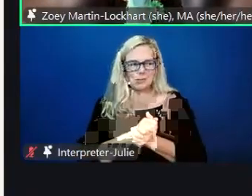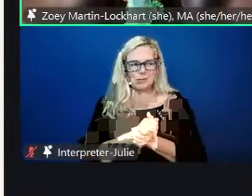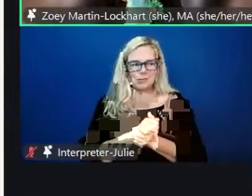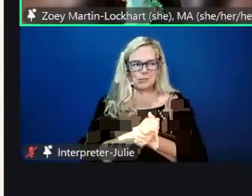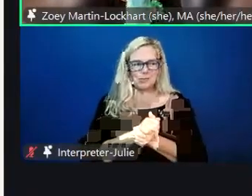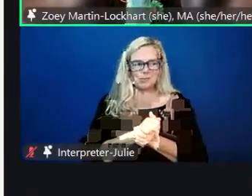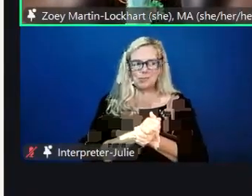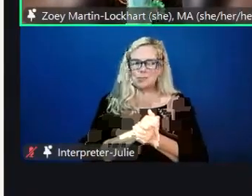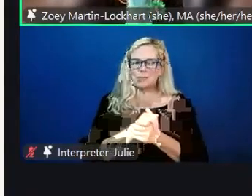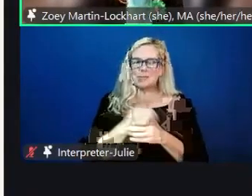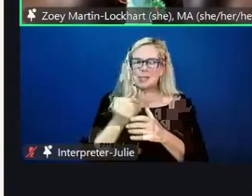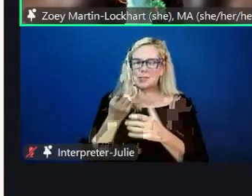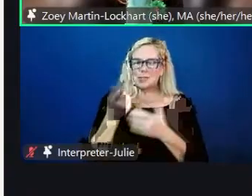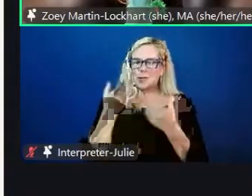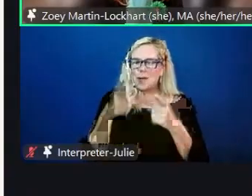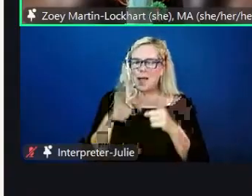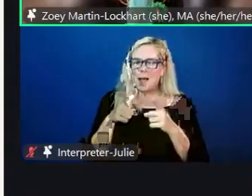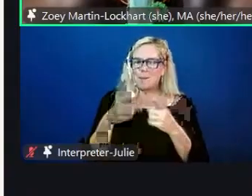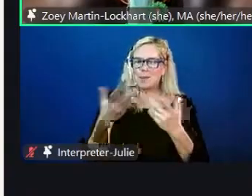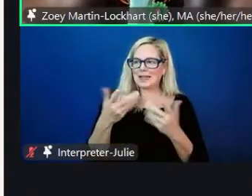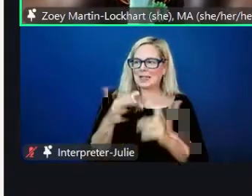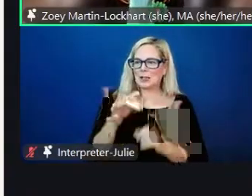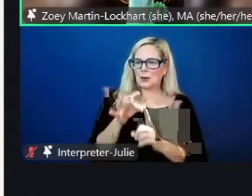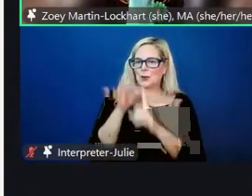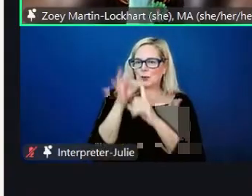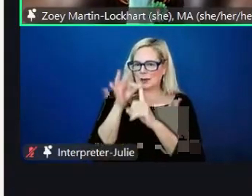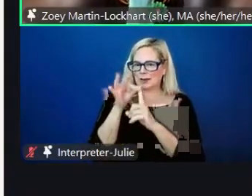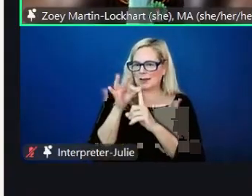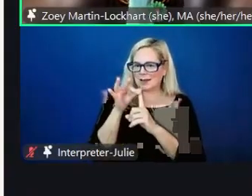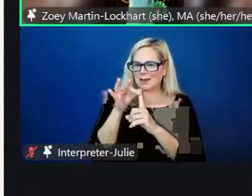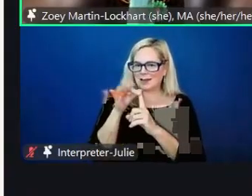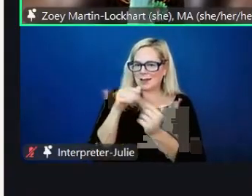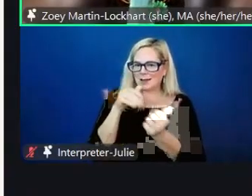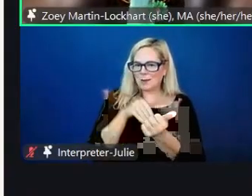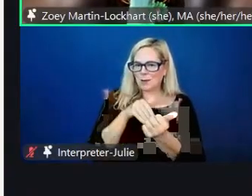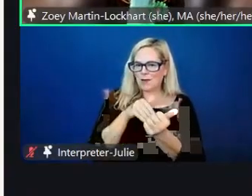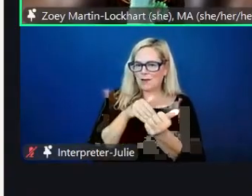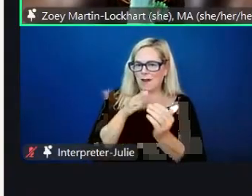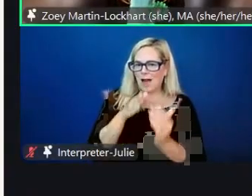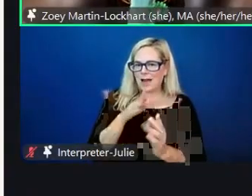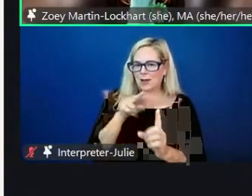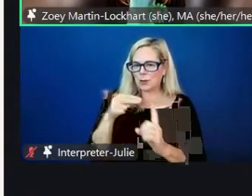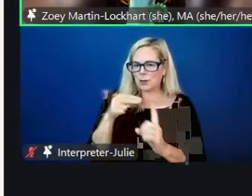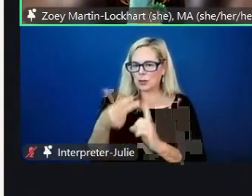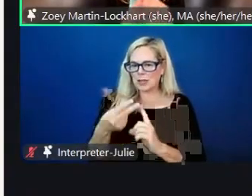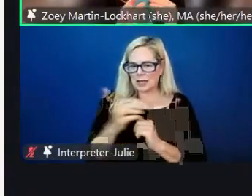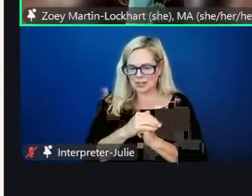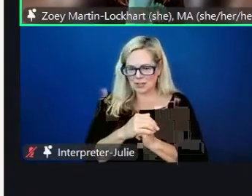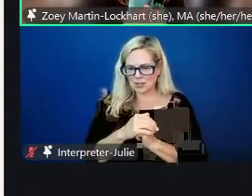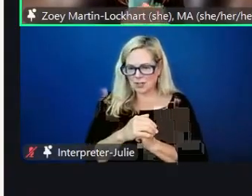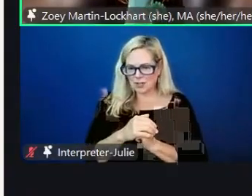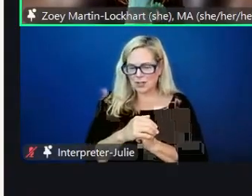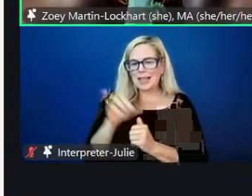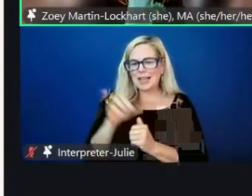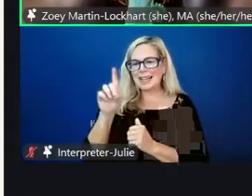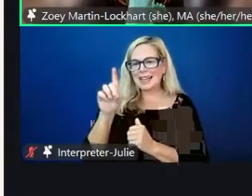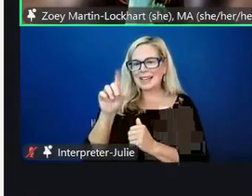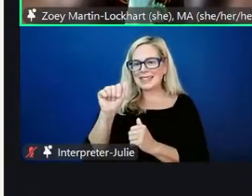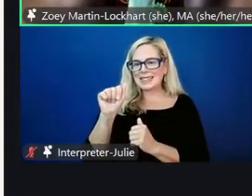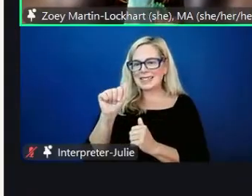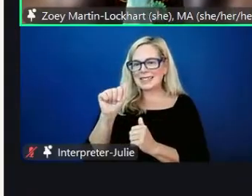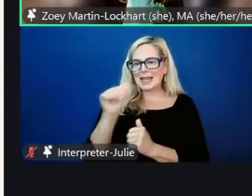the patient provider. Patient care reminds us how these disabled clinicians care for each other